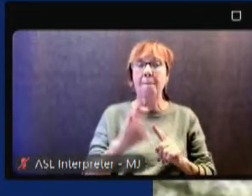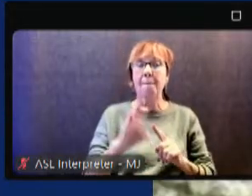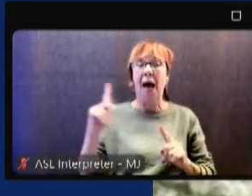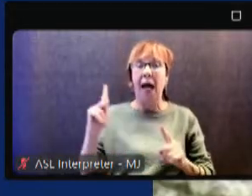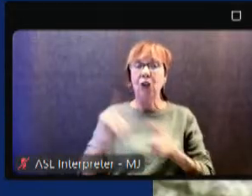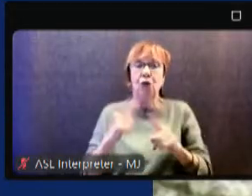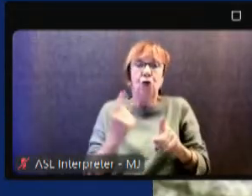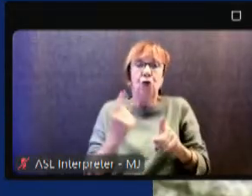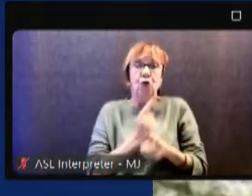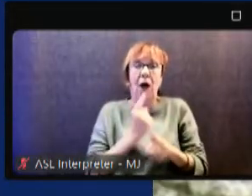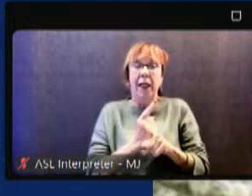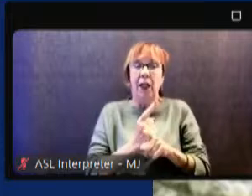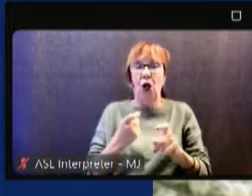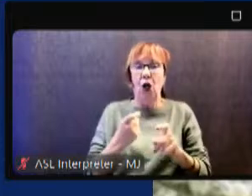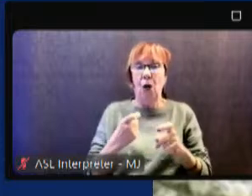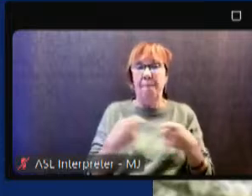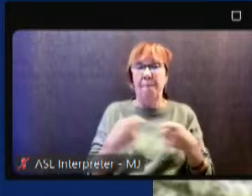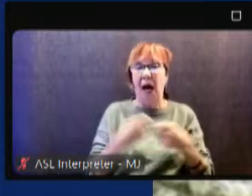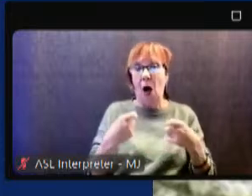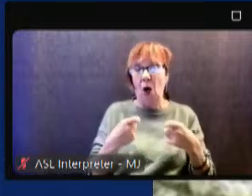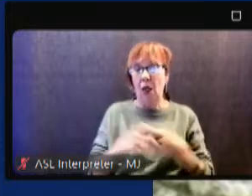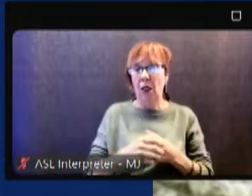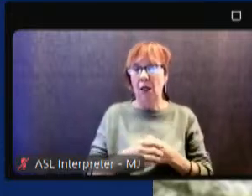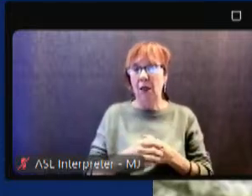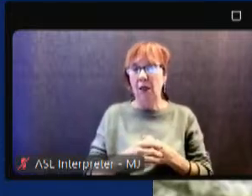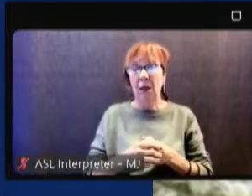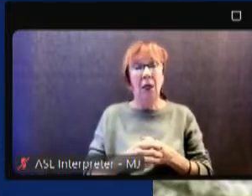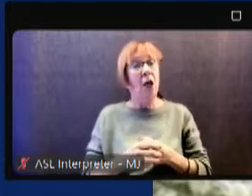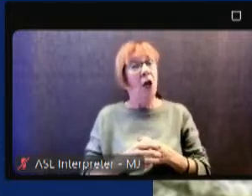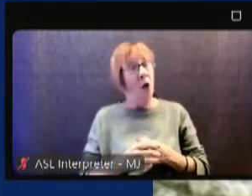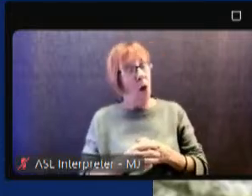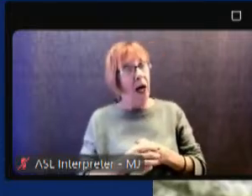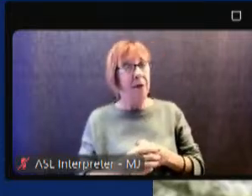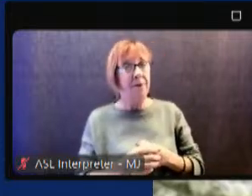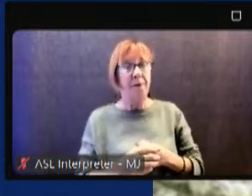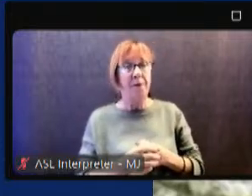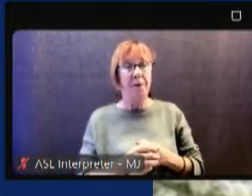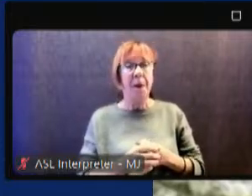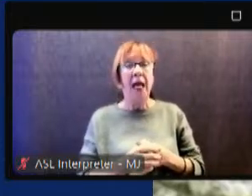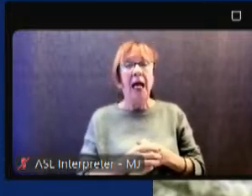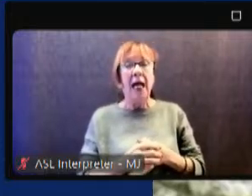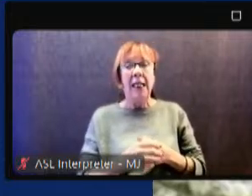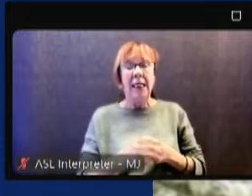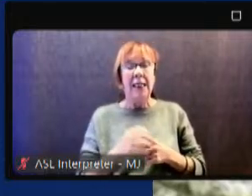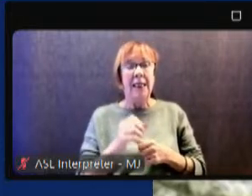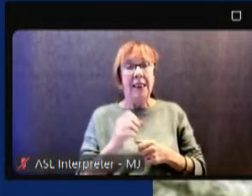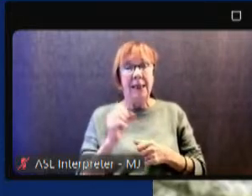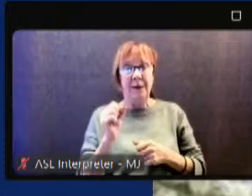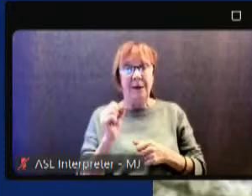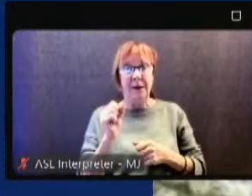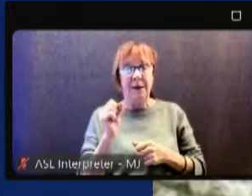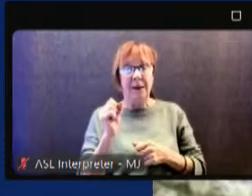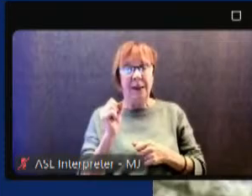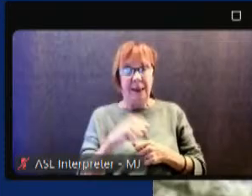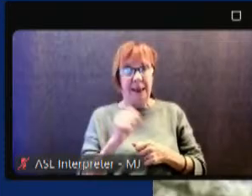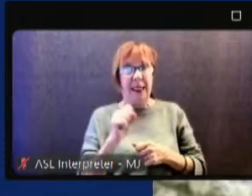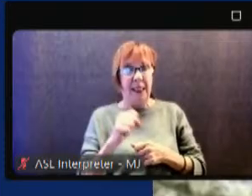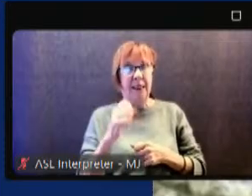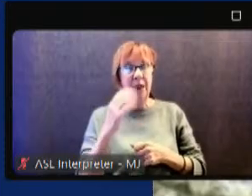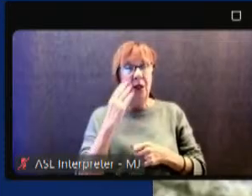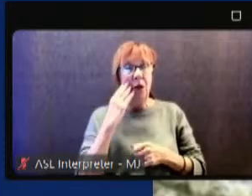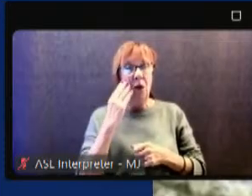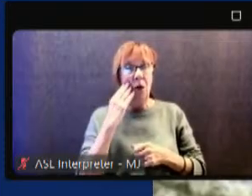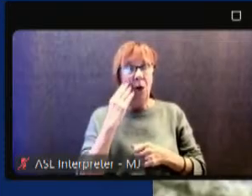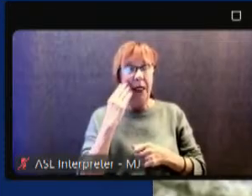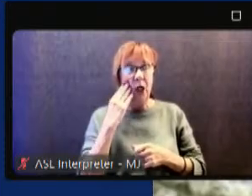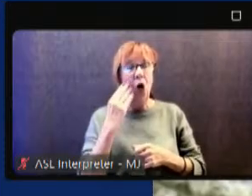Hi, that's a great question. The answer is yes, it's likely that customers will be staying